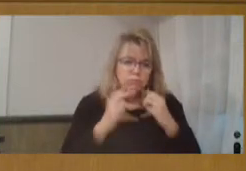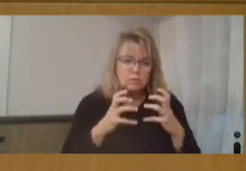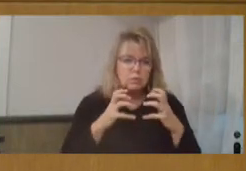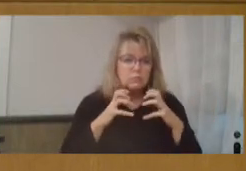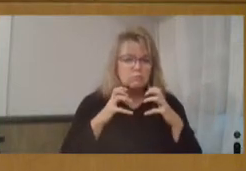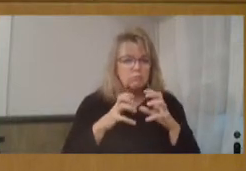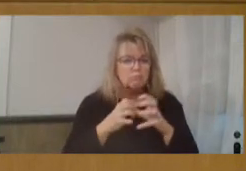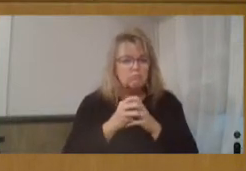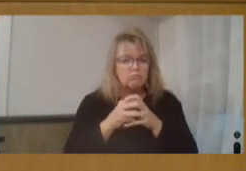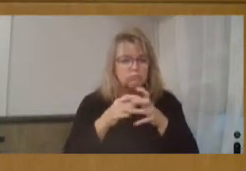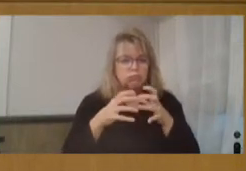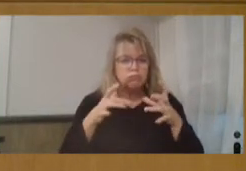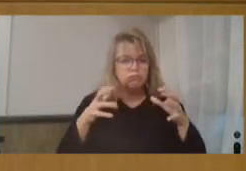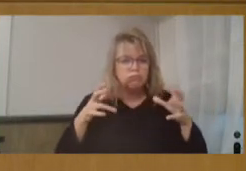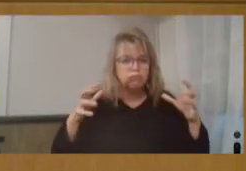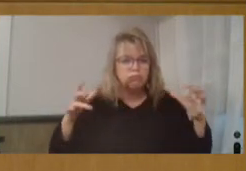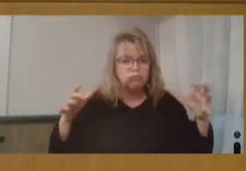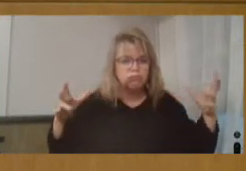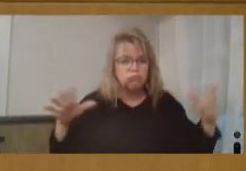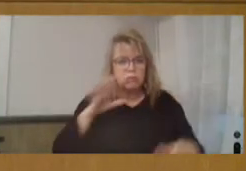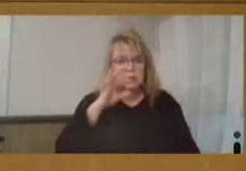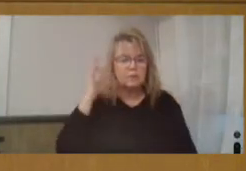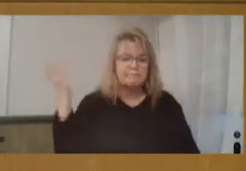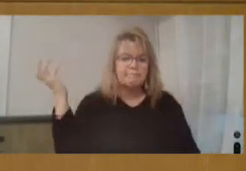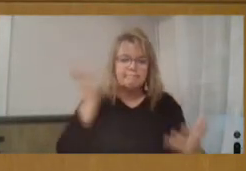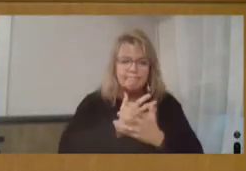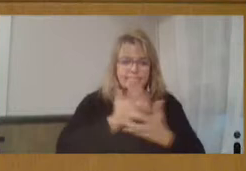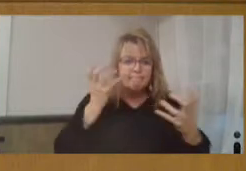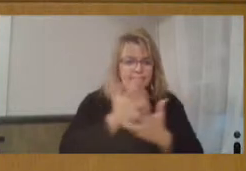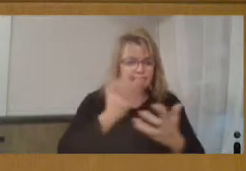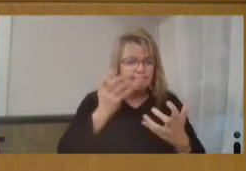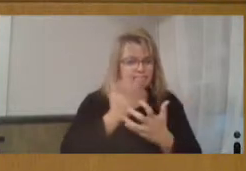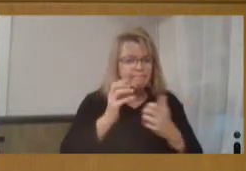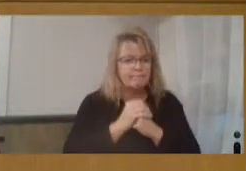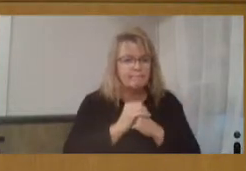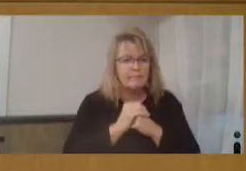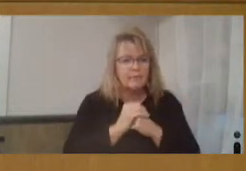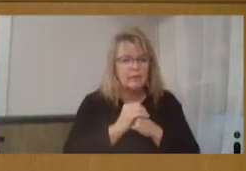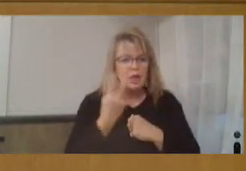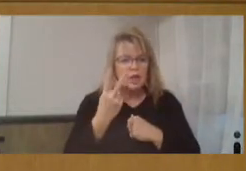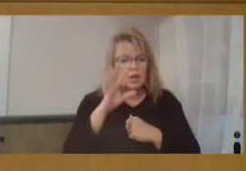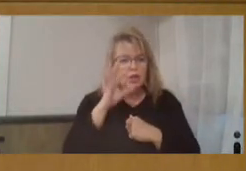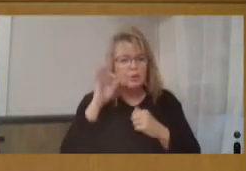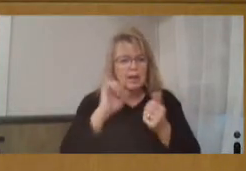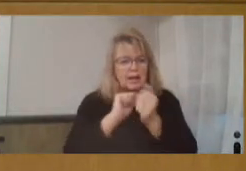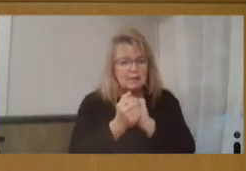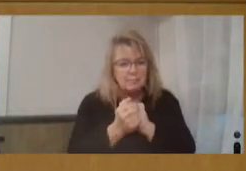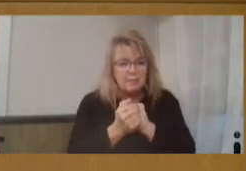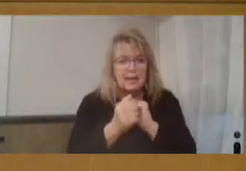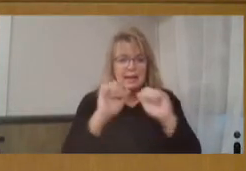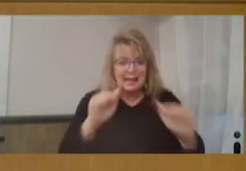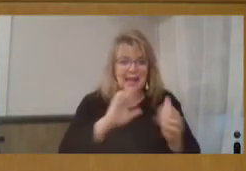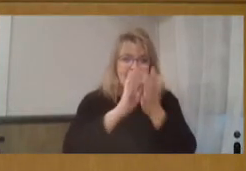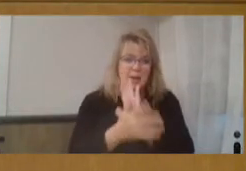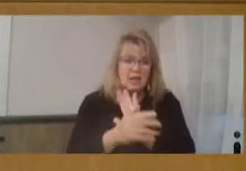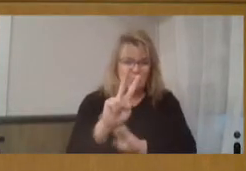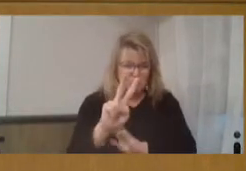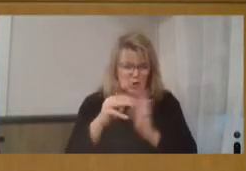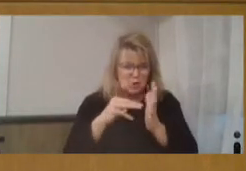cats. It's staggering that if unchecked, 2 cats can become 2 million in a span of 8